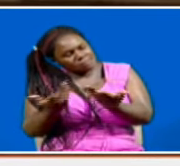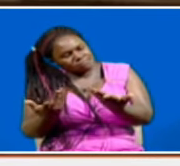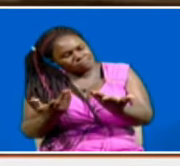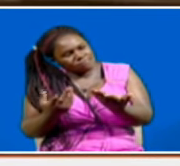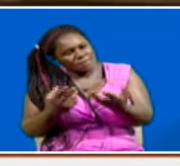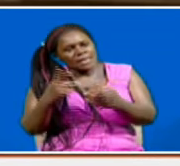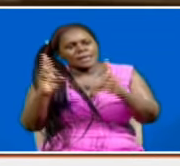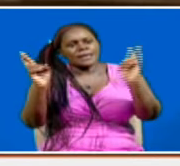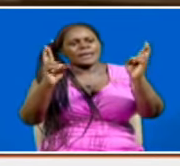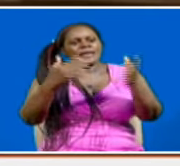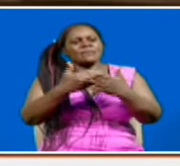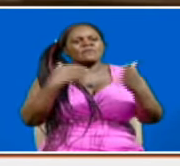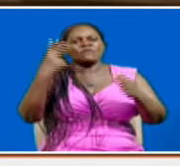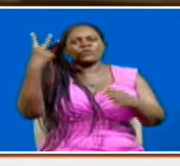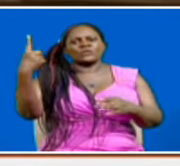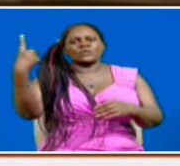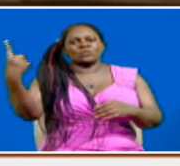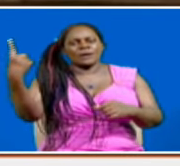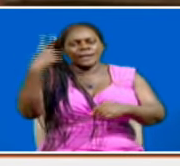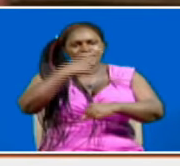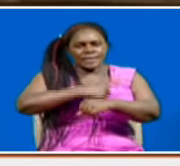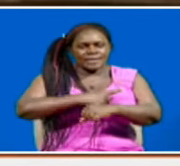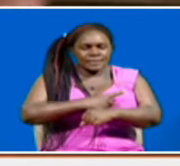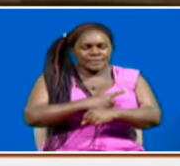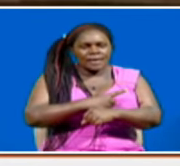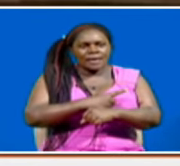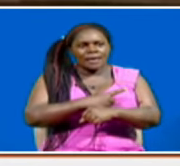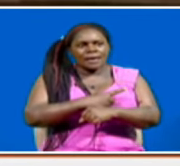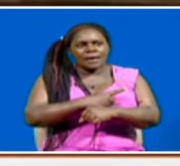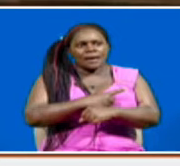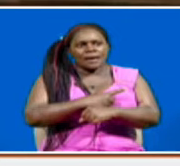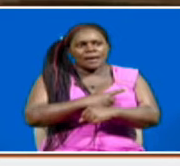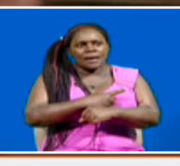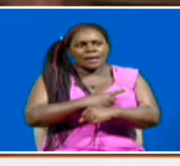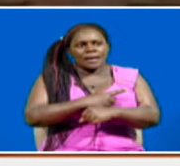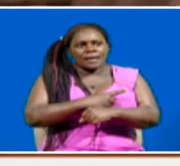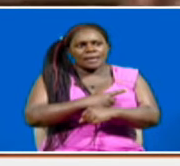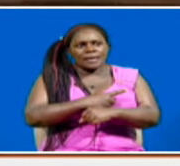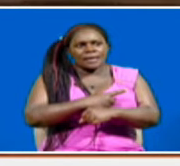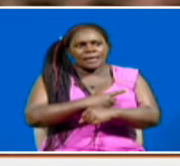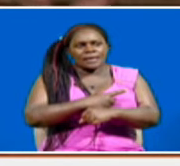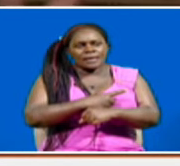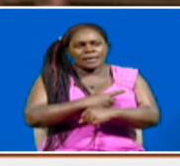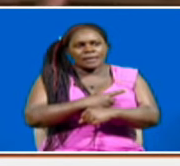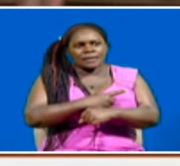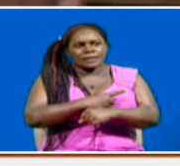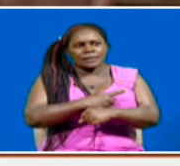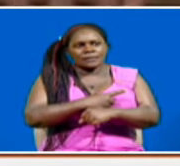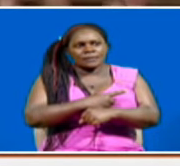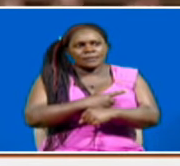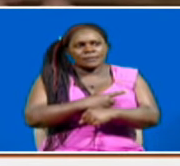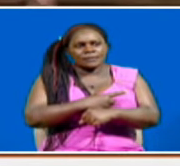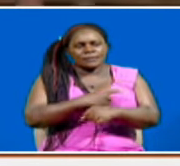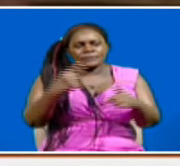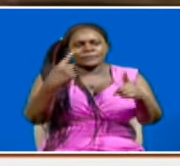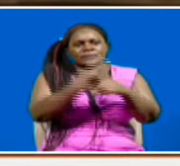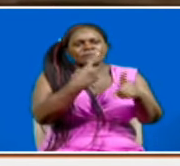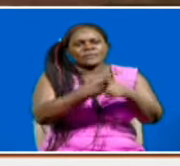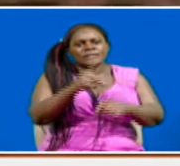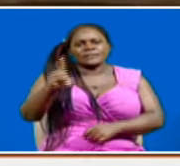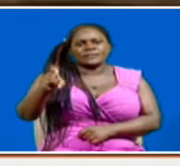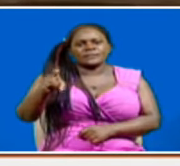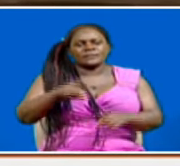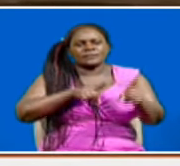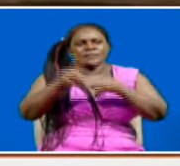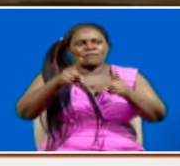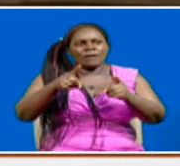ready before they get to 21 days. The seeds we have put, the seeds travel, the Mycenaean travels until